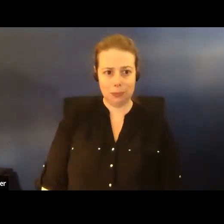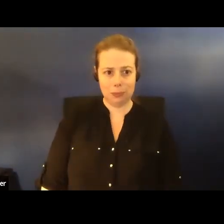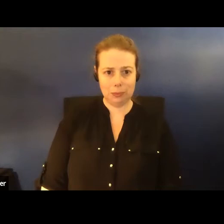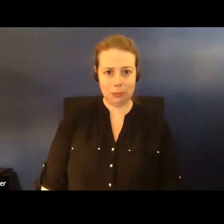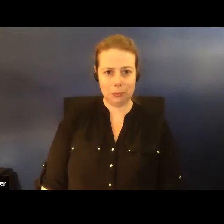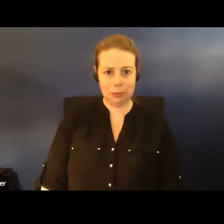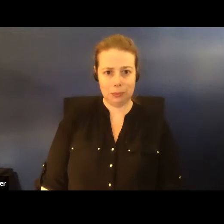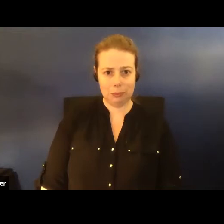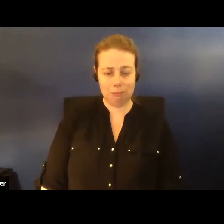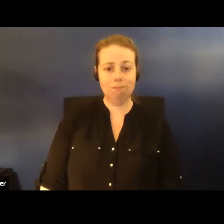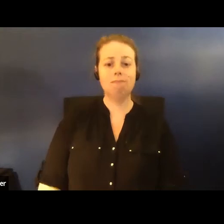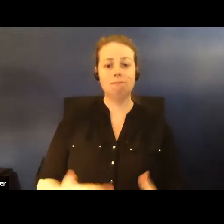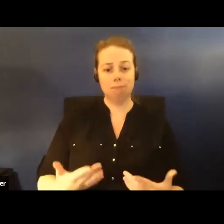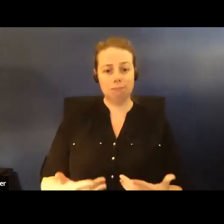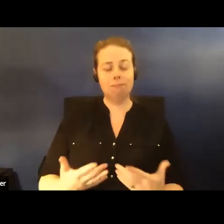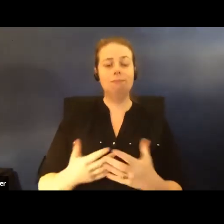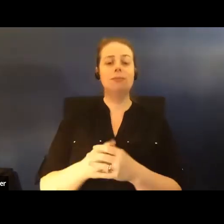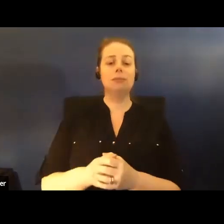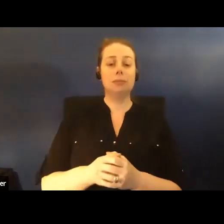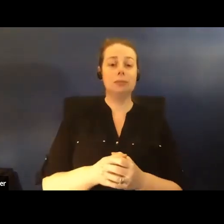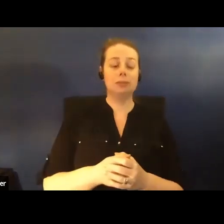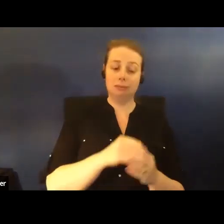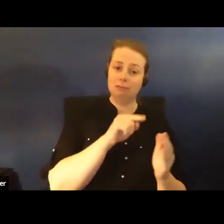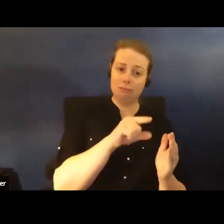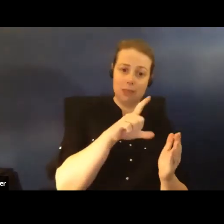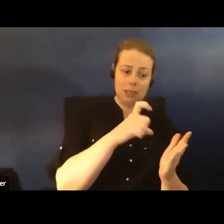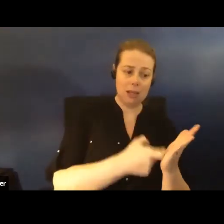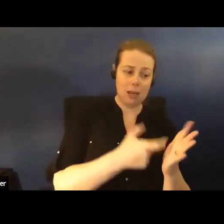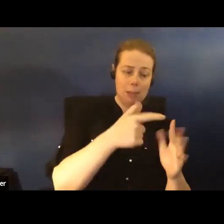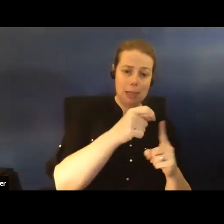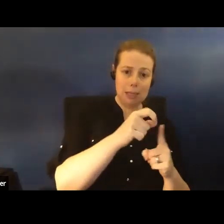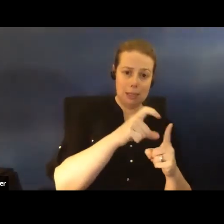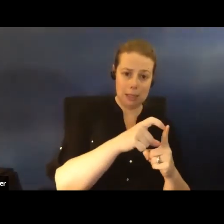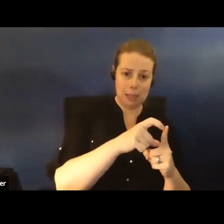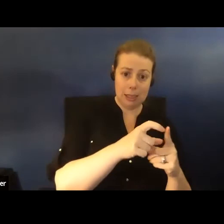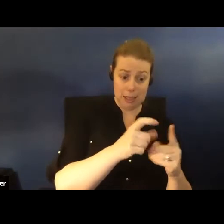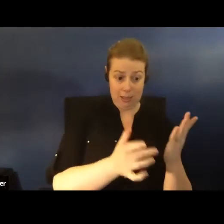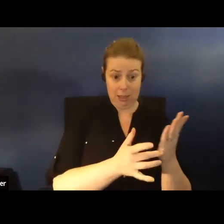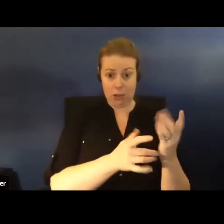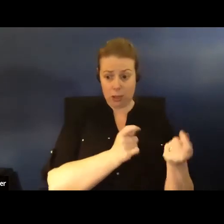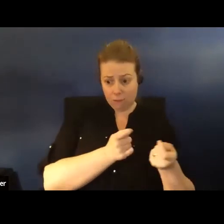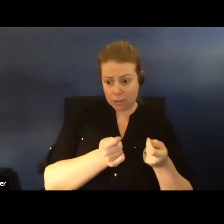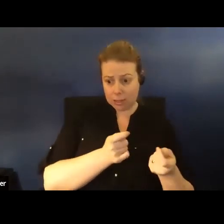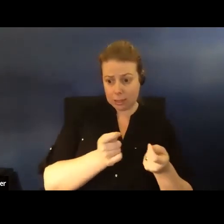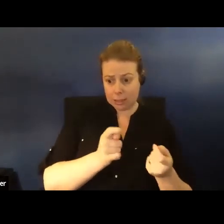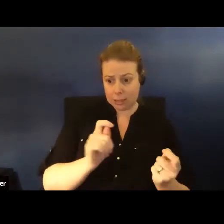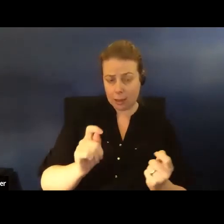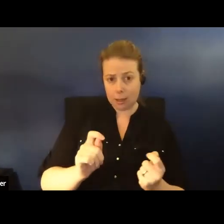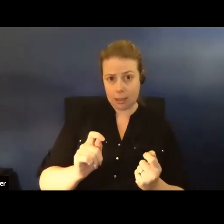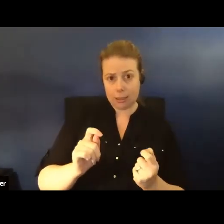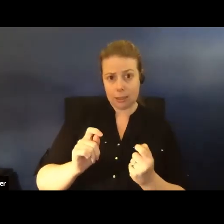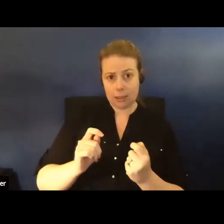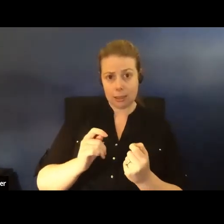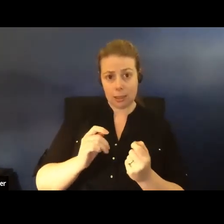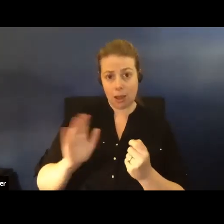In conclusion, for CRPD, technology facilitates the realisation of all human rights